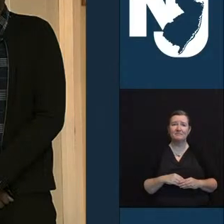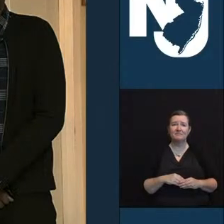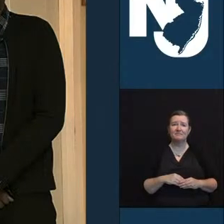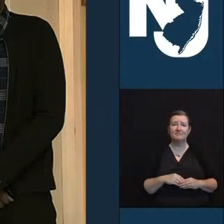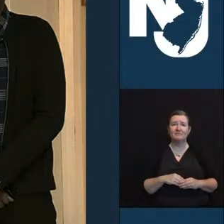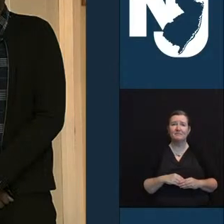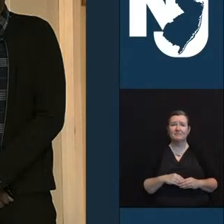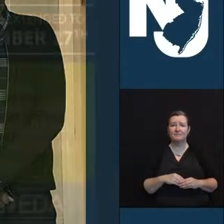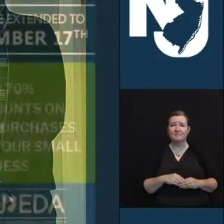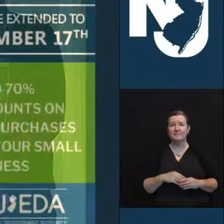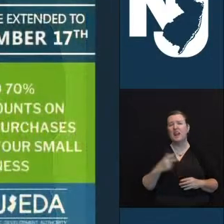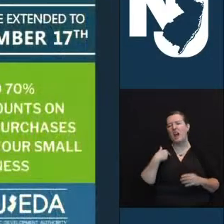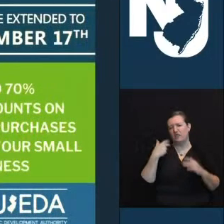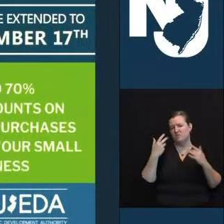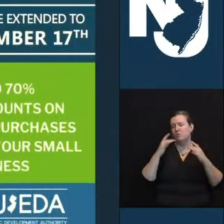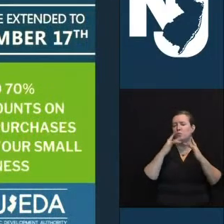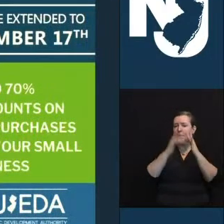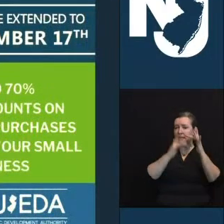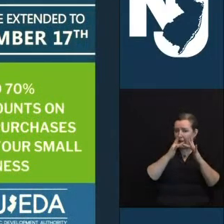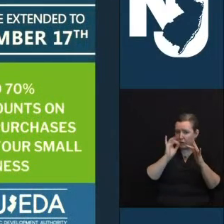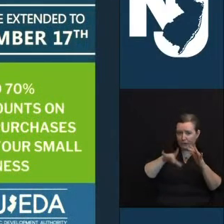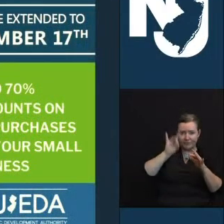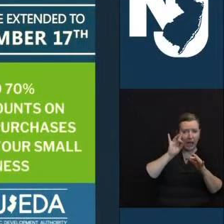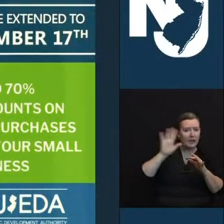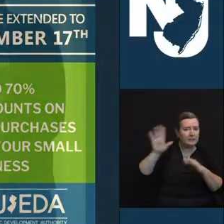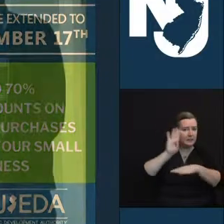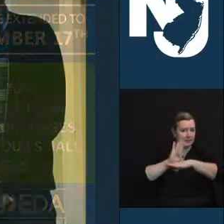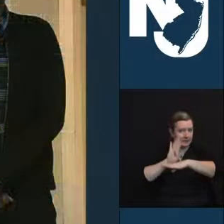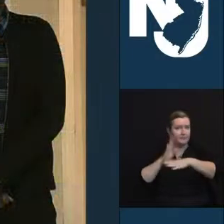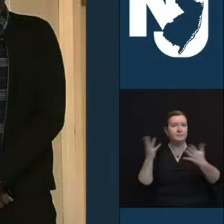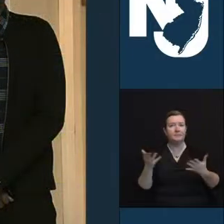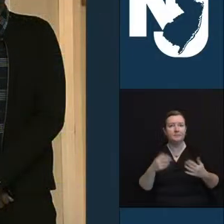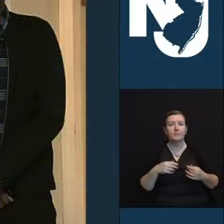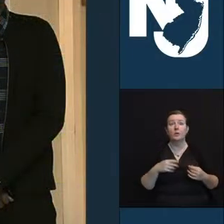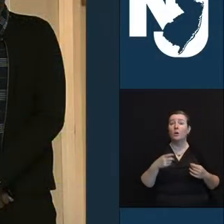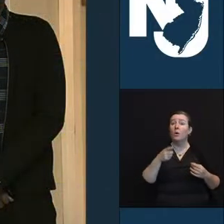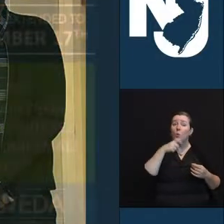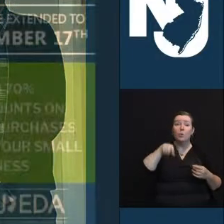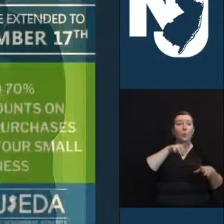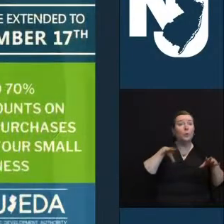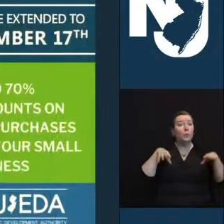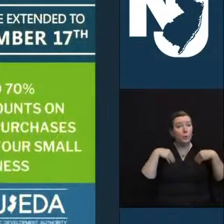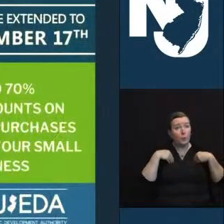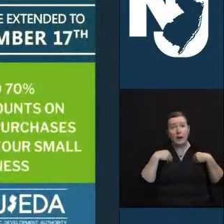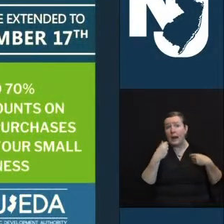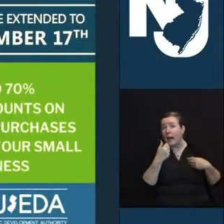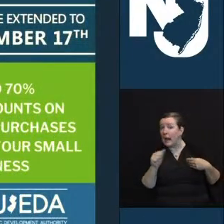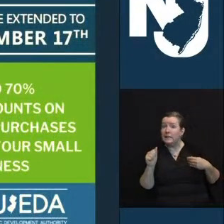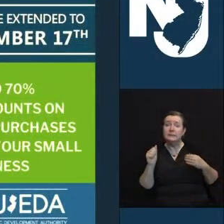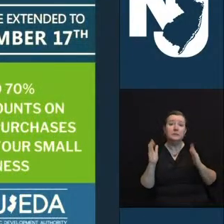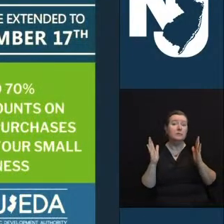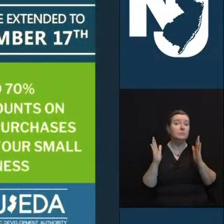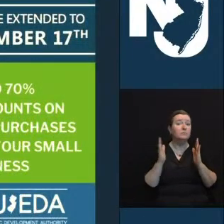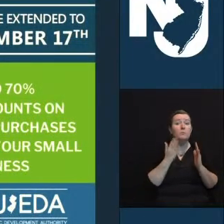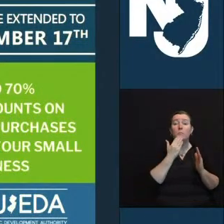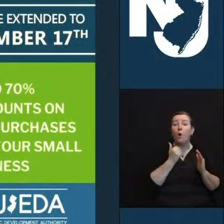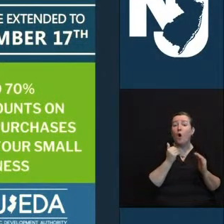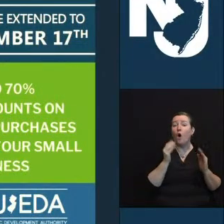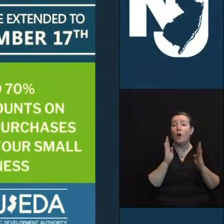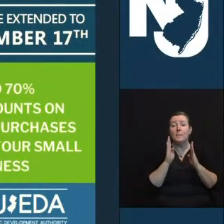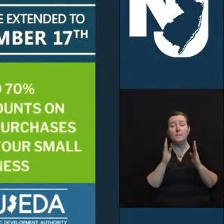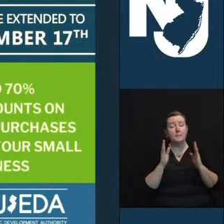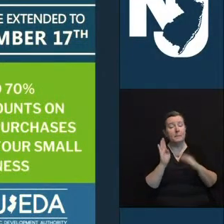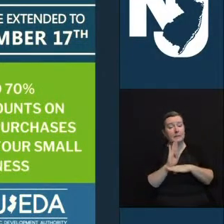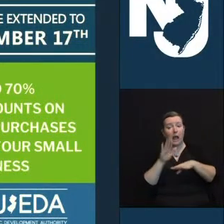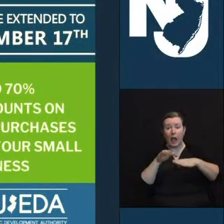awnwa.com/Hoboken. So again, let's pull that slide back up. Again, if you are the owner of a small business and have not yet registered for this discount program, please,